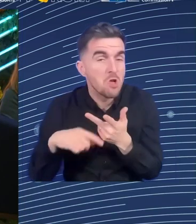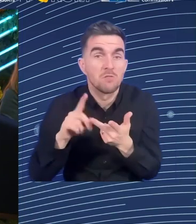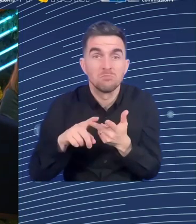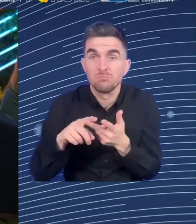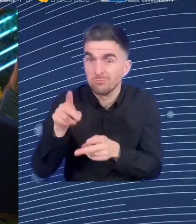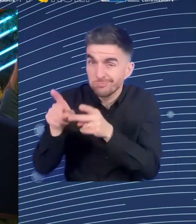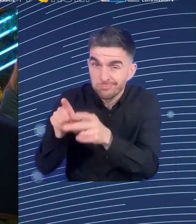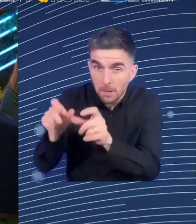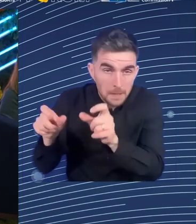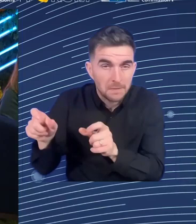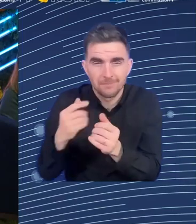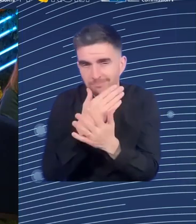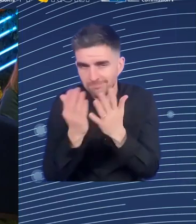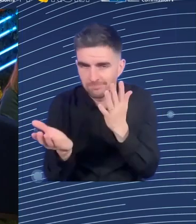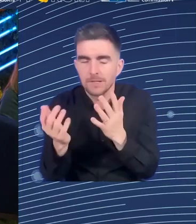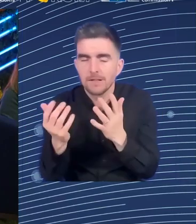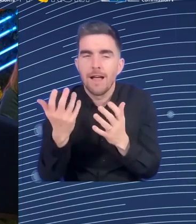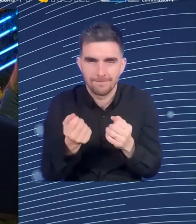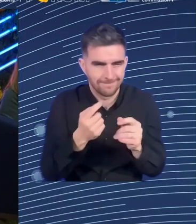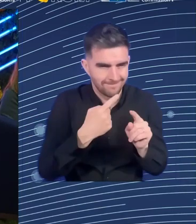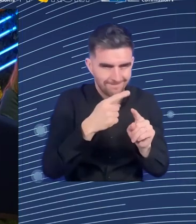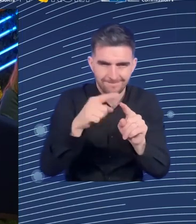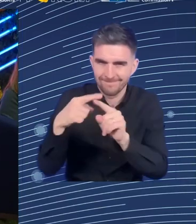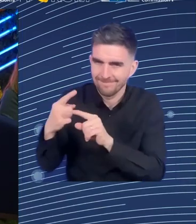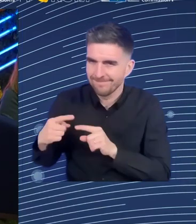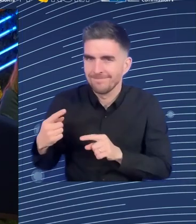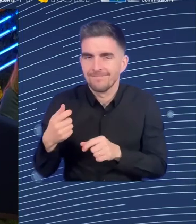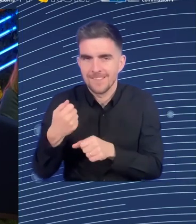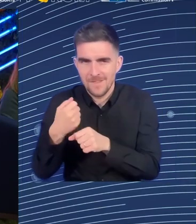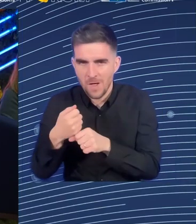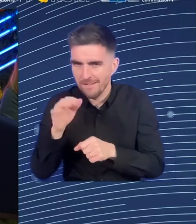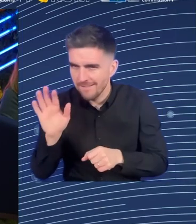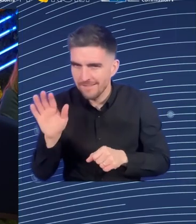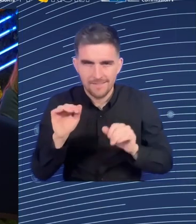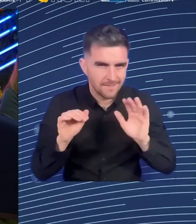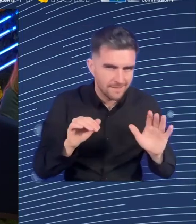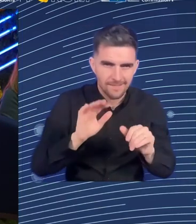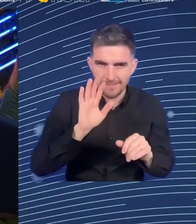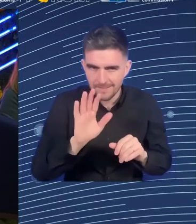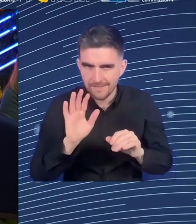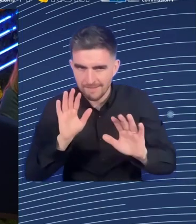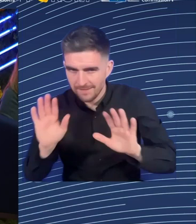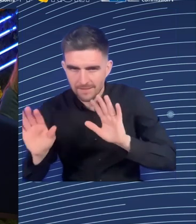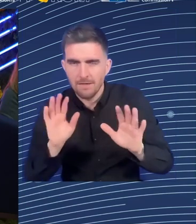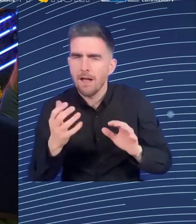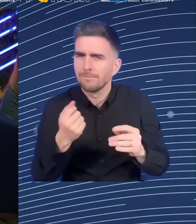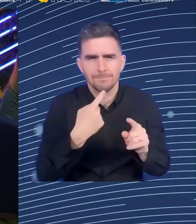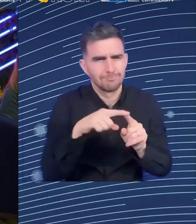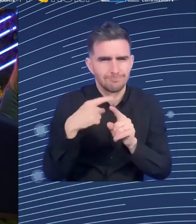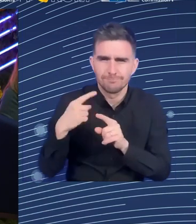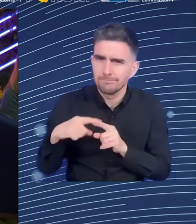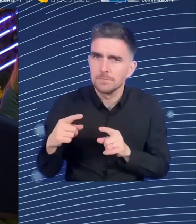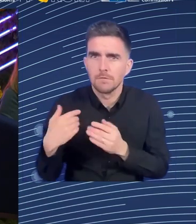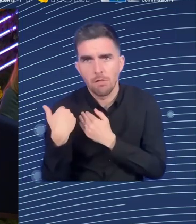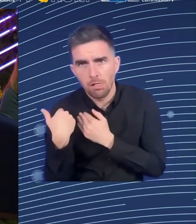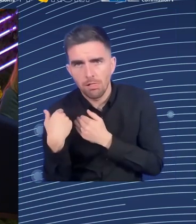demands on the worker in the workplace. And if we look at our labor shortage occupations, take the examples of the